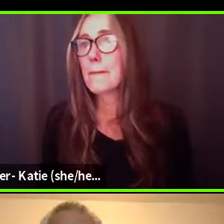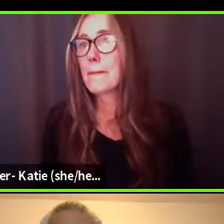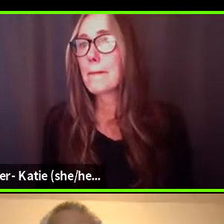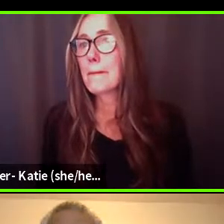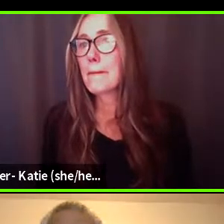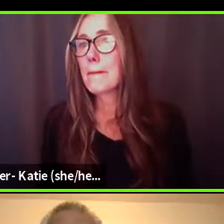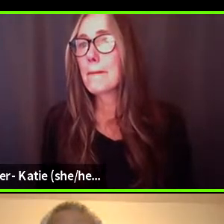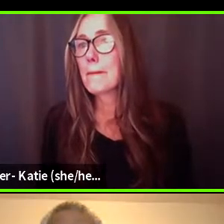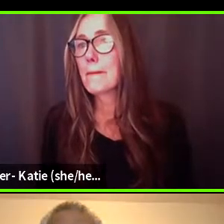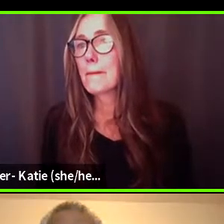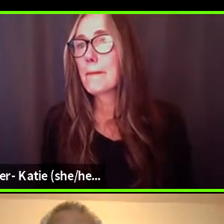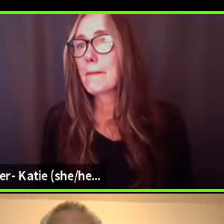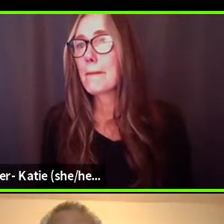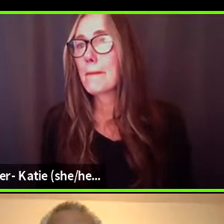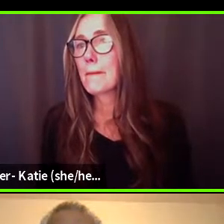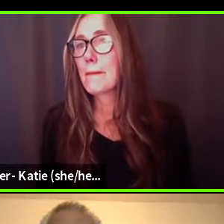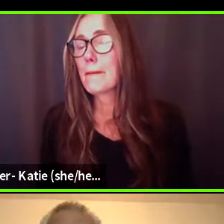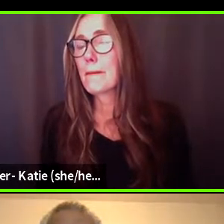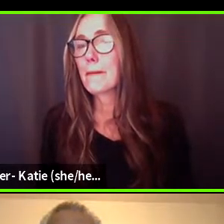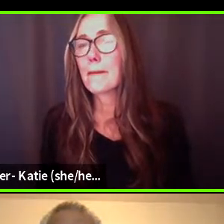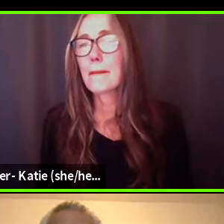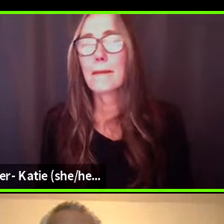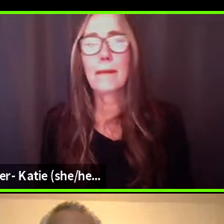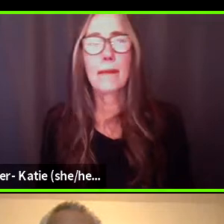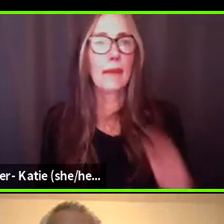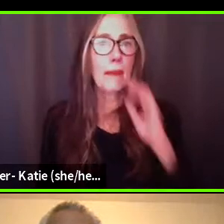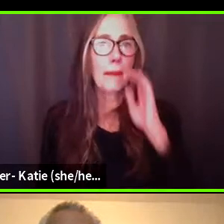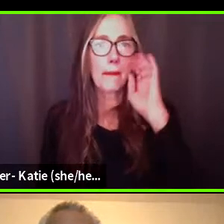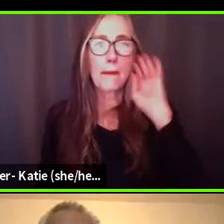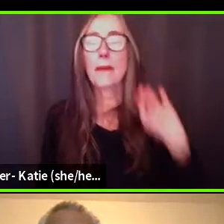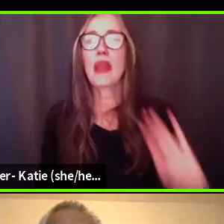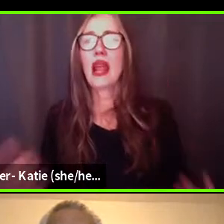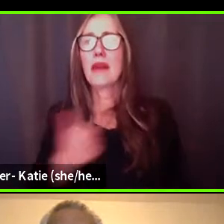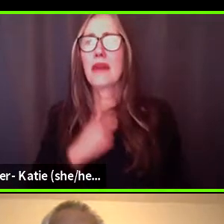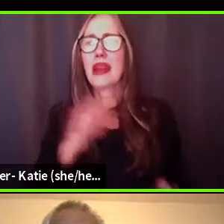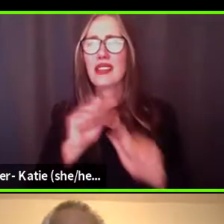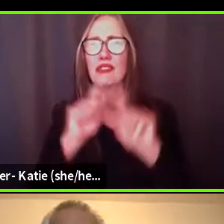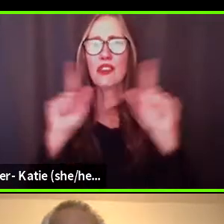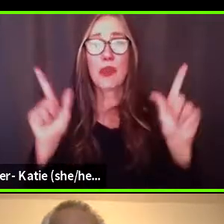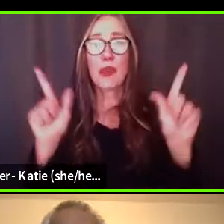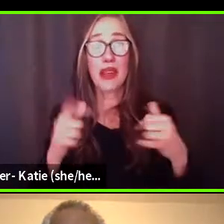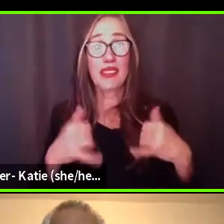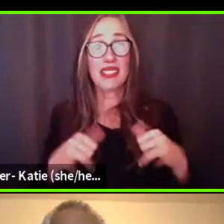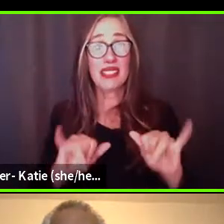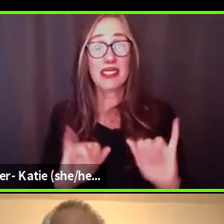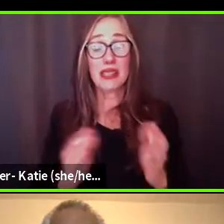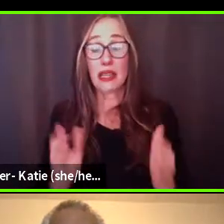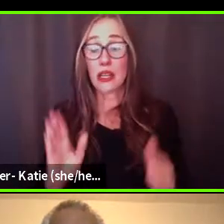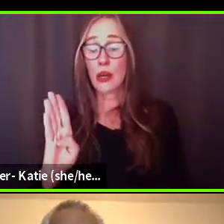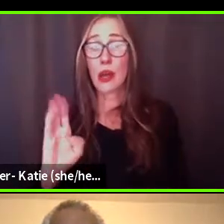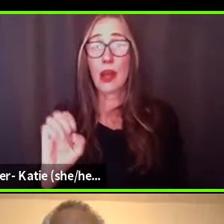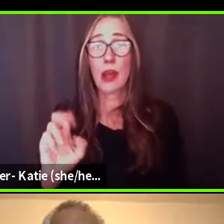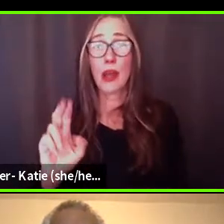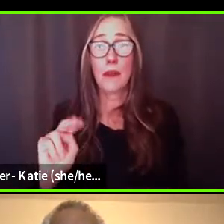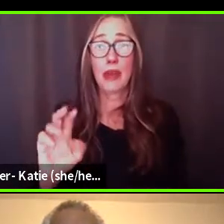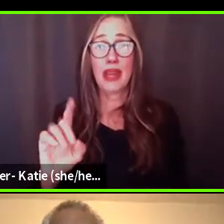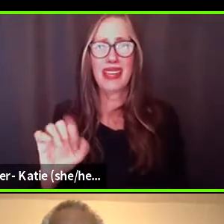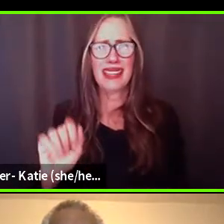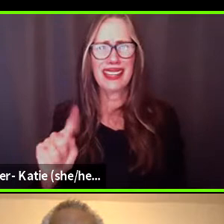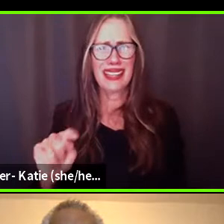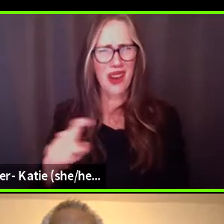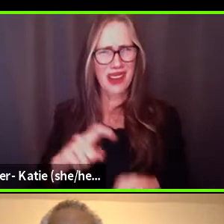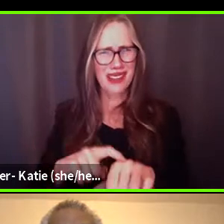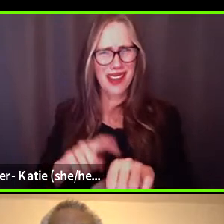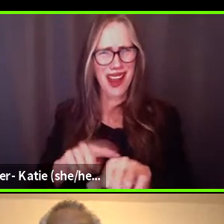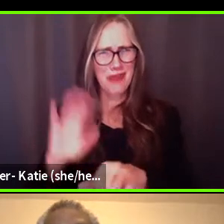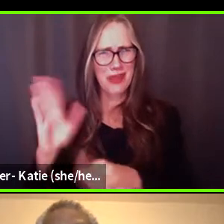i've been amazed as is um benedict still here and if so what time is it i think